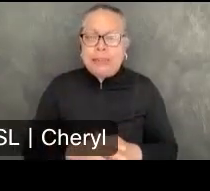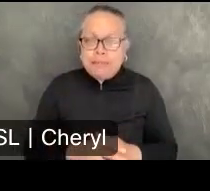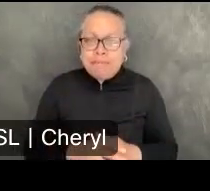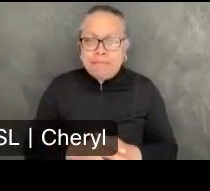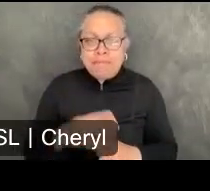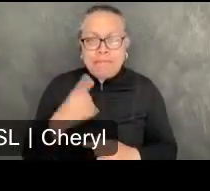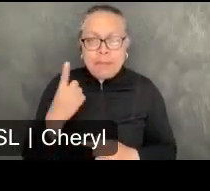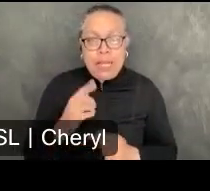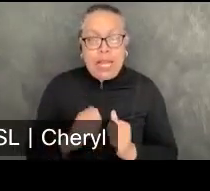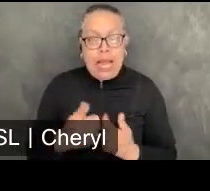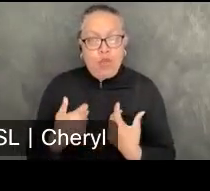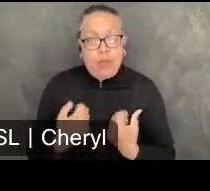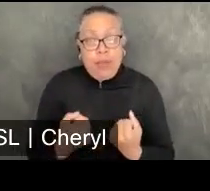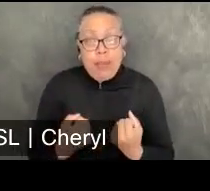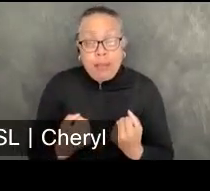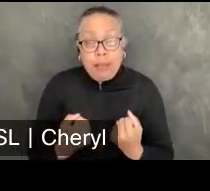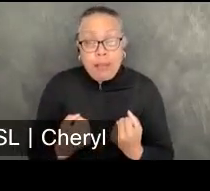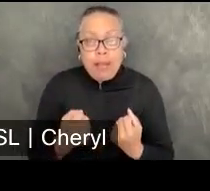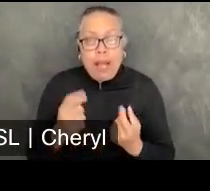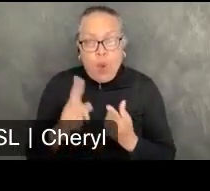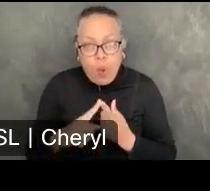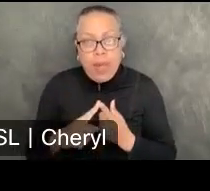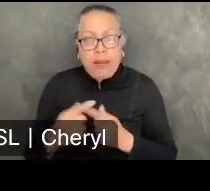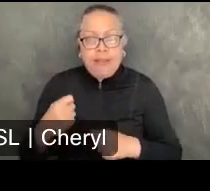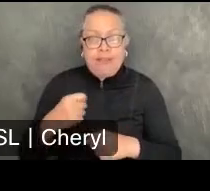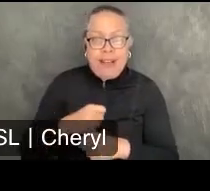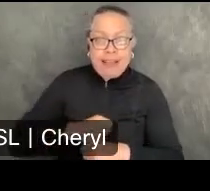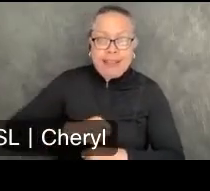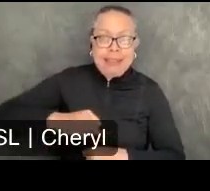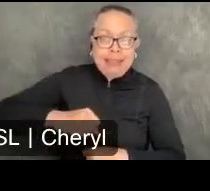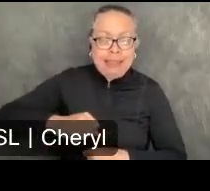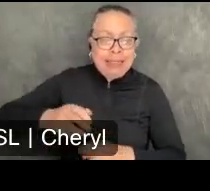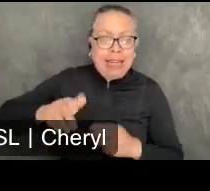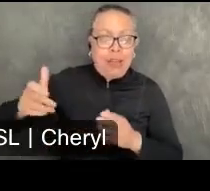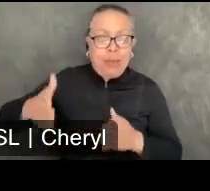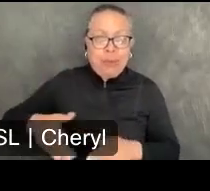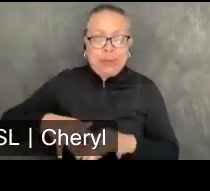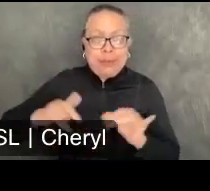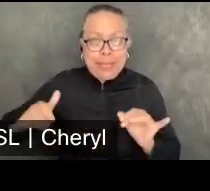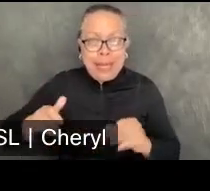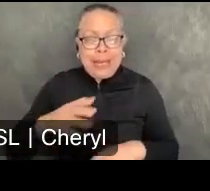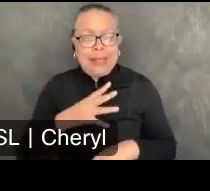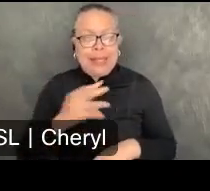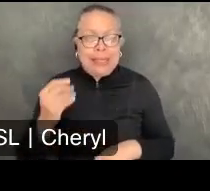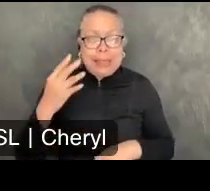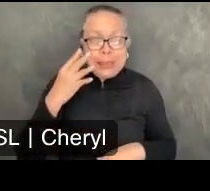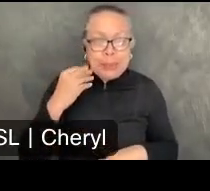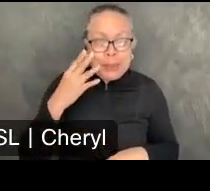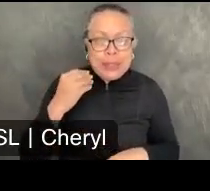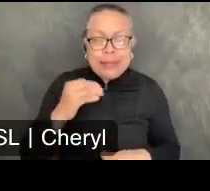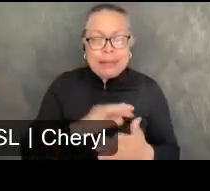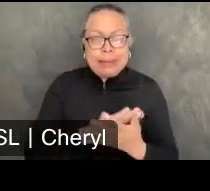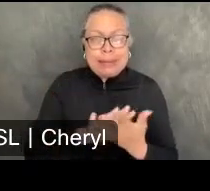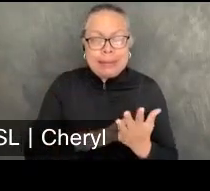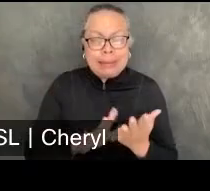is actively under siege, when one is actively experiencing these forms